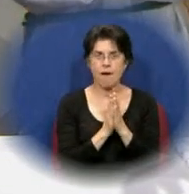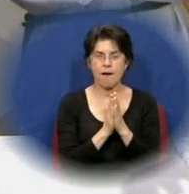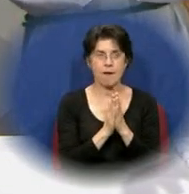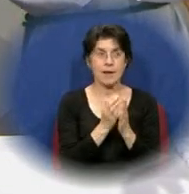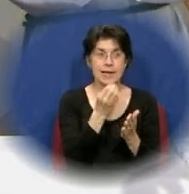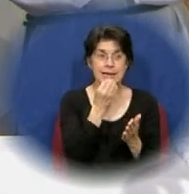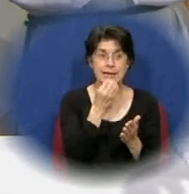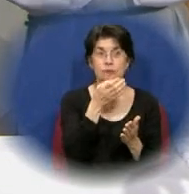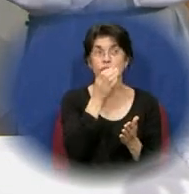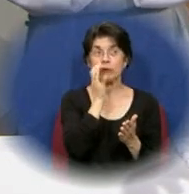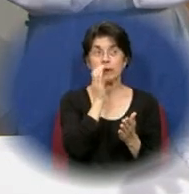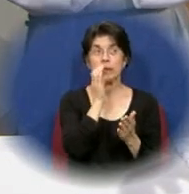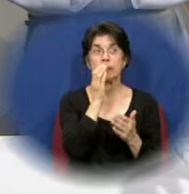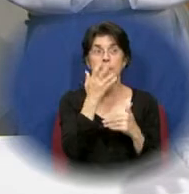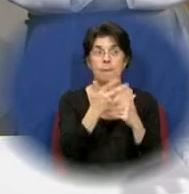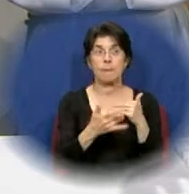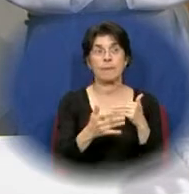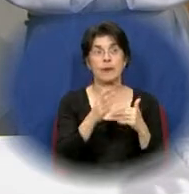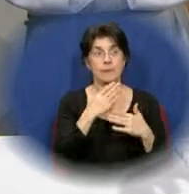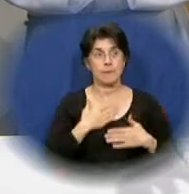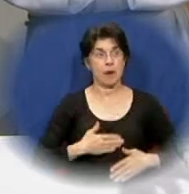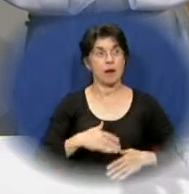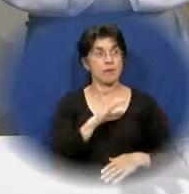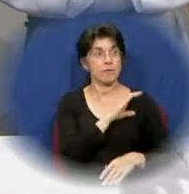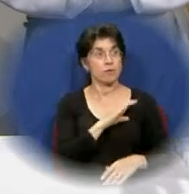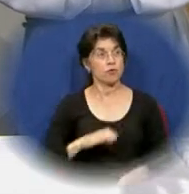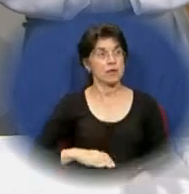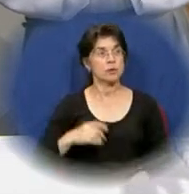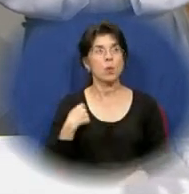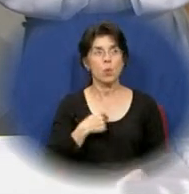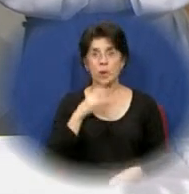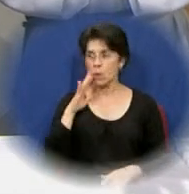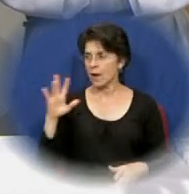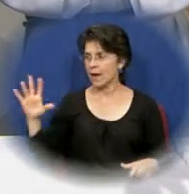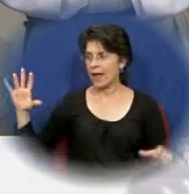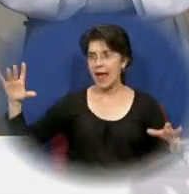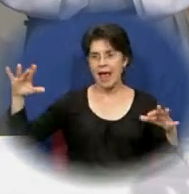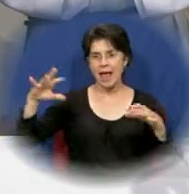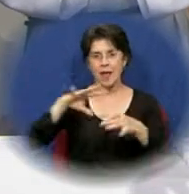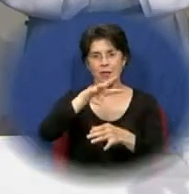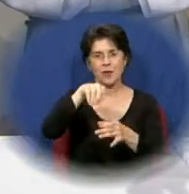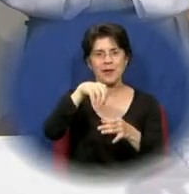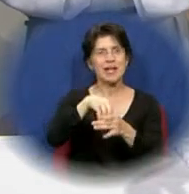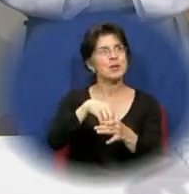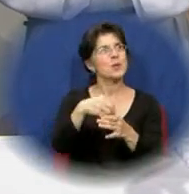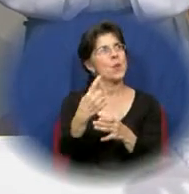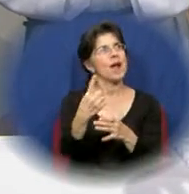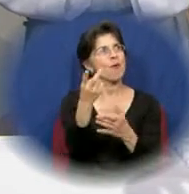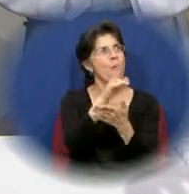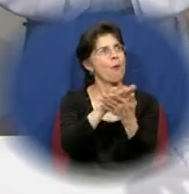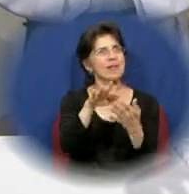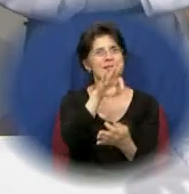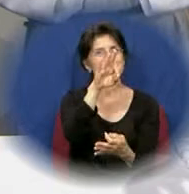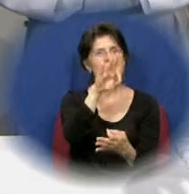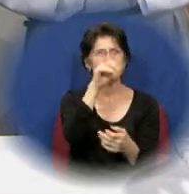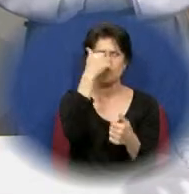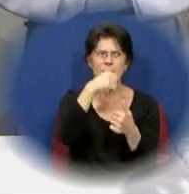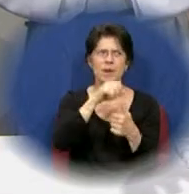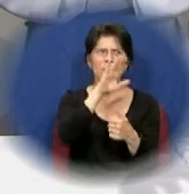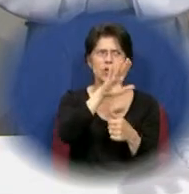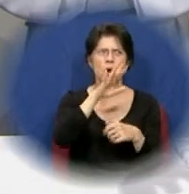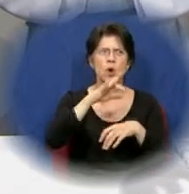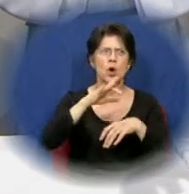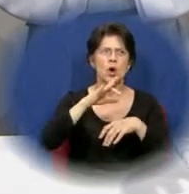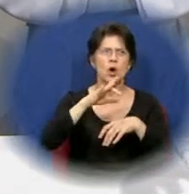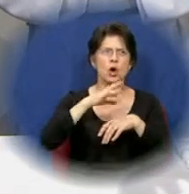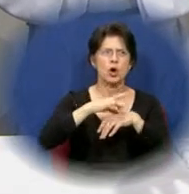blood of Christ, we may be gathered into one by the Holy Spirit. Remember, Lord, your church spread throughout the world, and bring